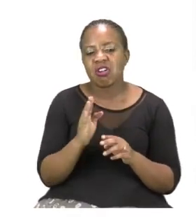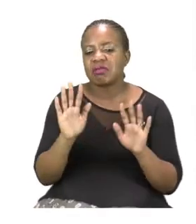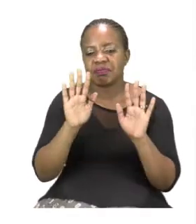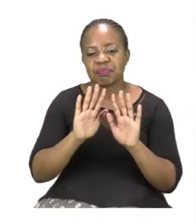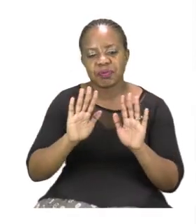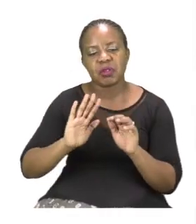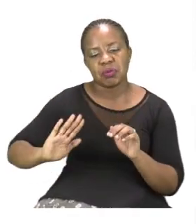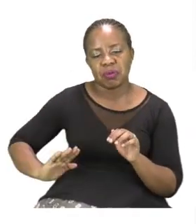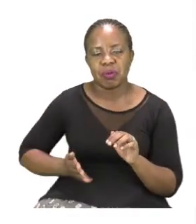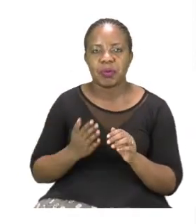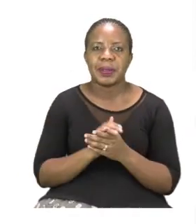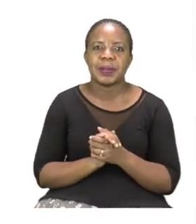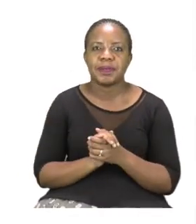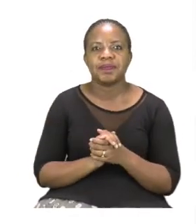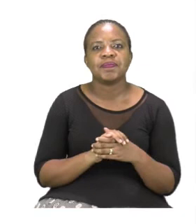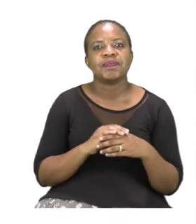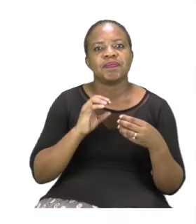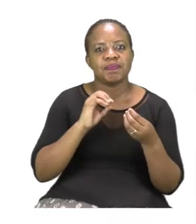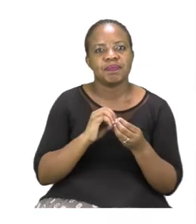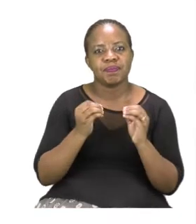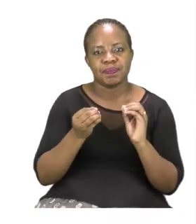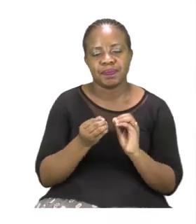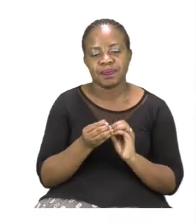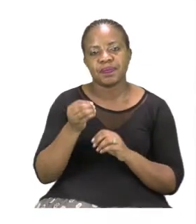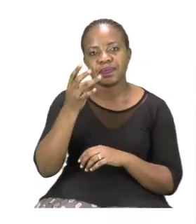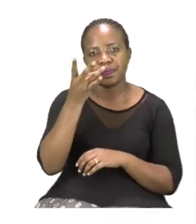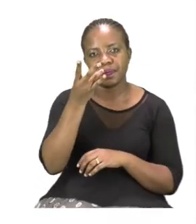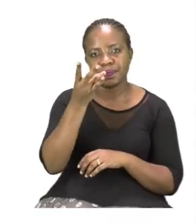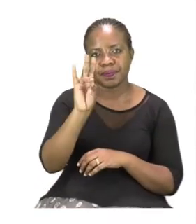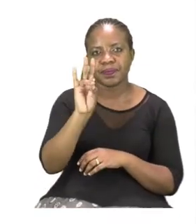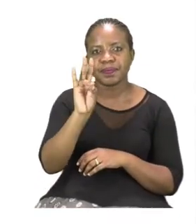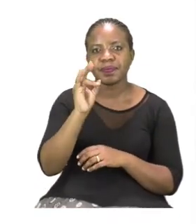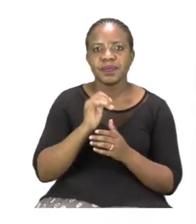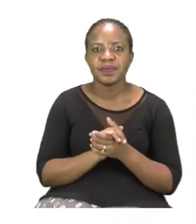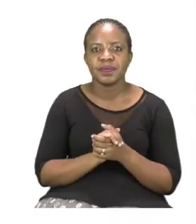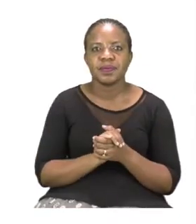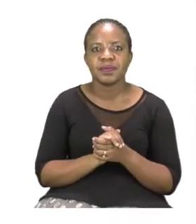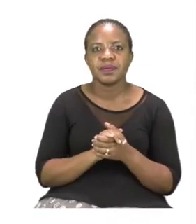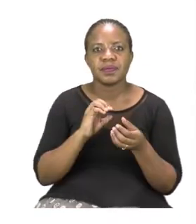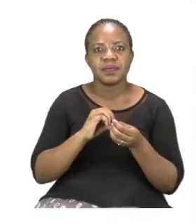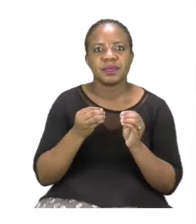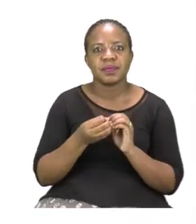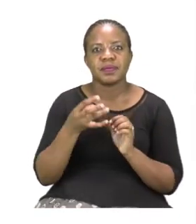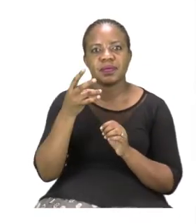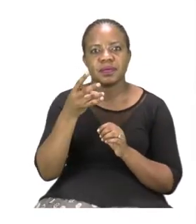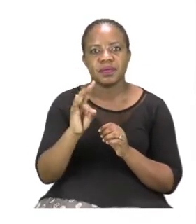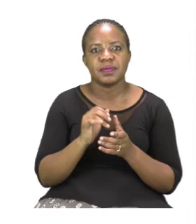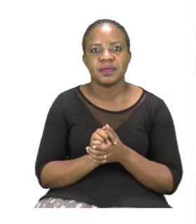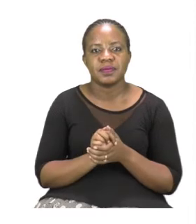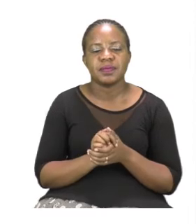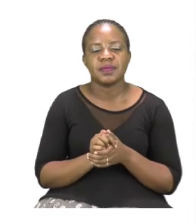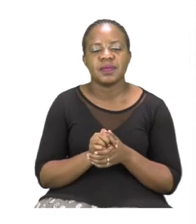Let's take a look at number 7. Number 7 says,